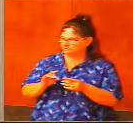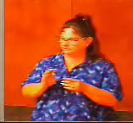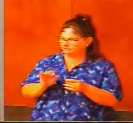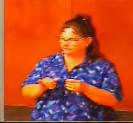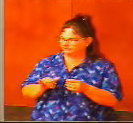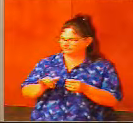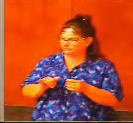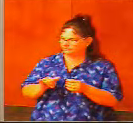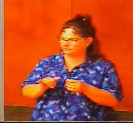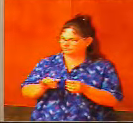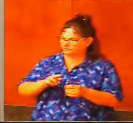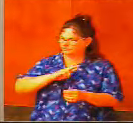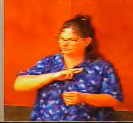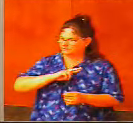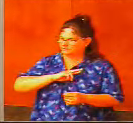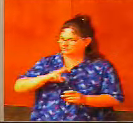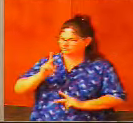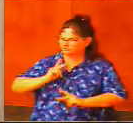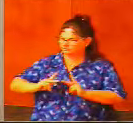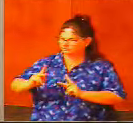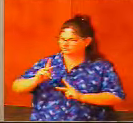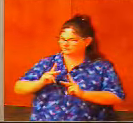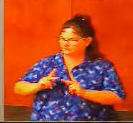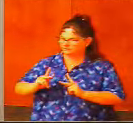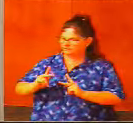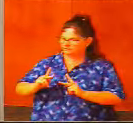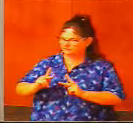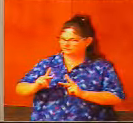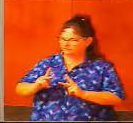is that it was religious people